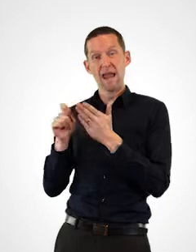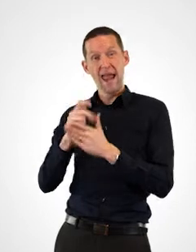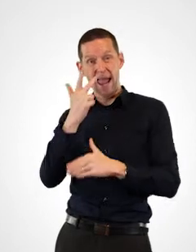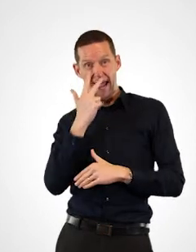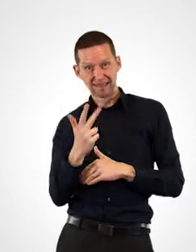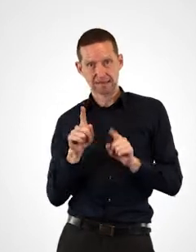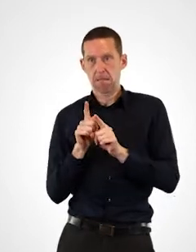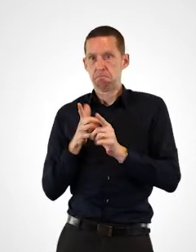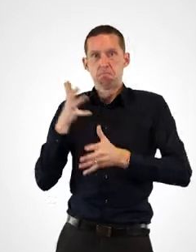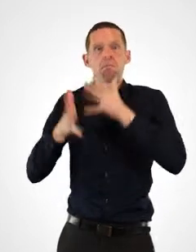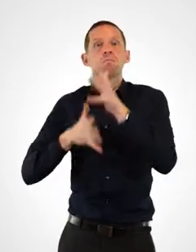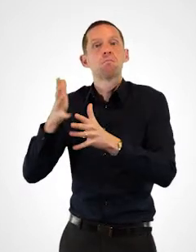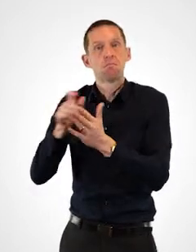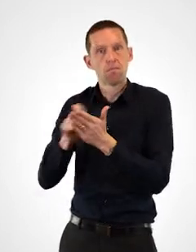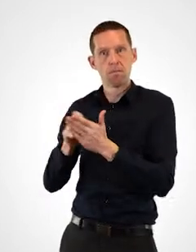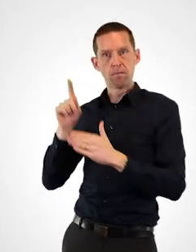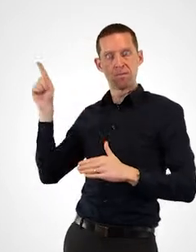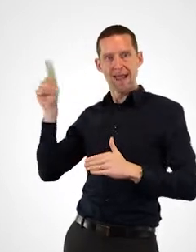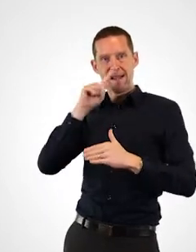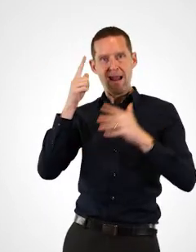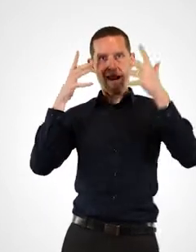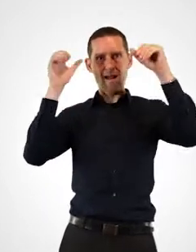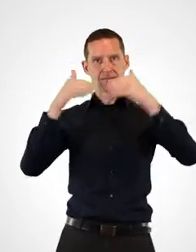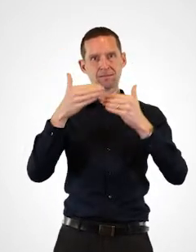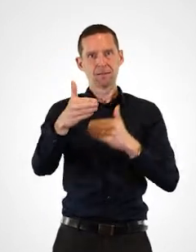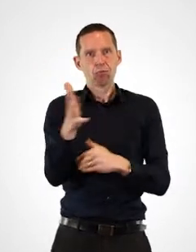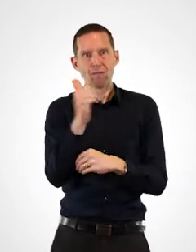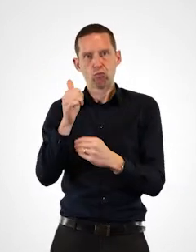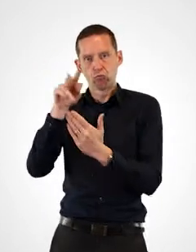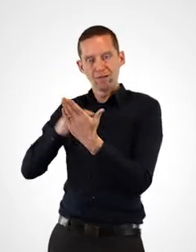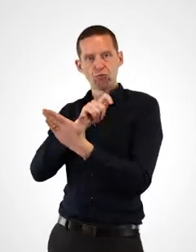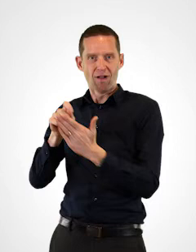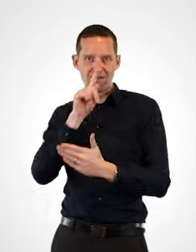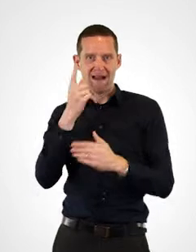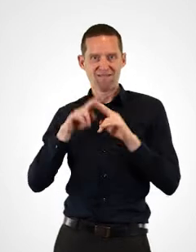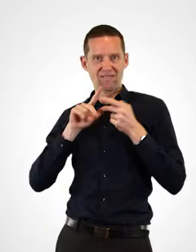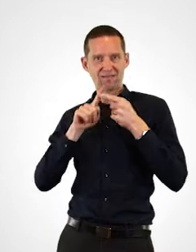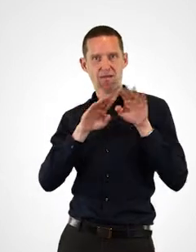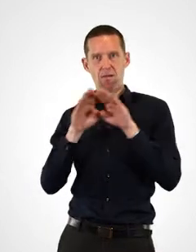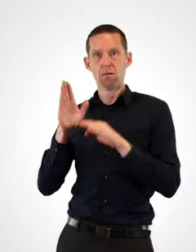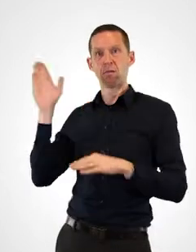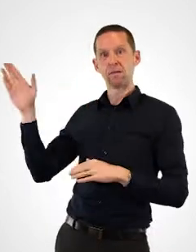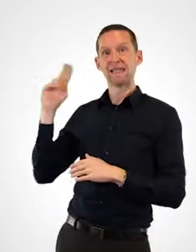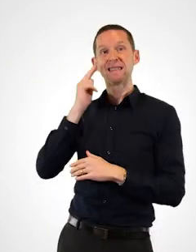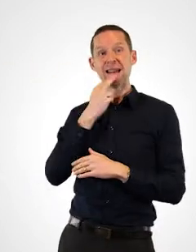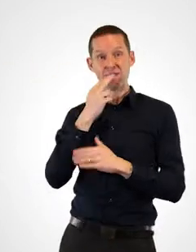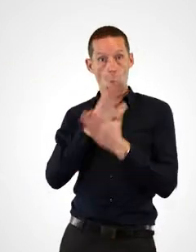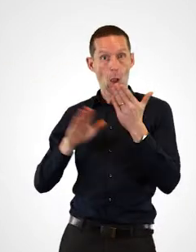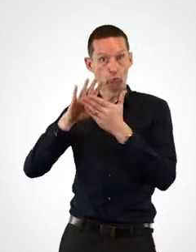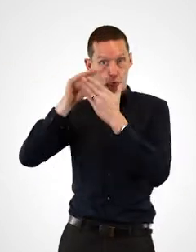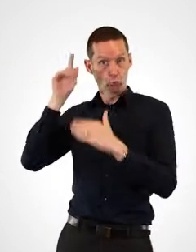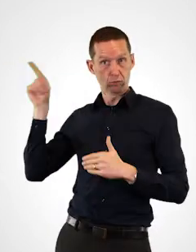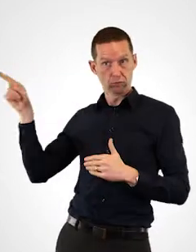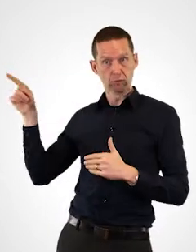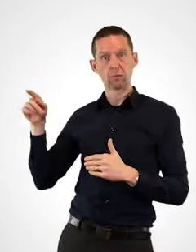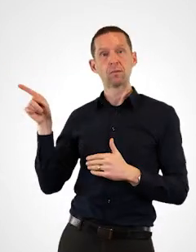old, you don't end up at the end game being a proficient reader and writer. This sample is written by a deaf college student. He's